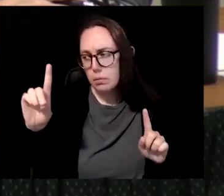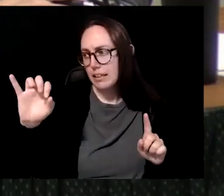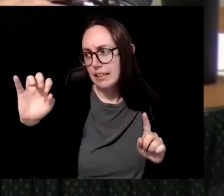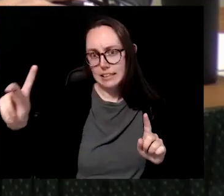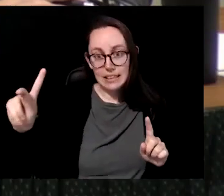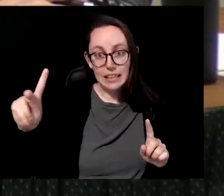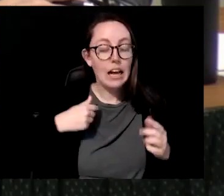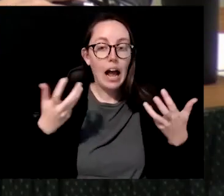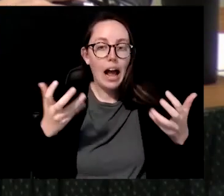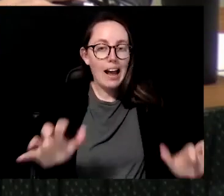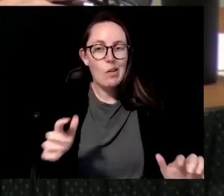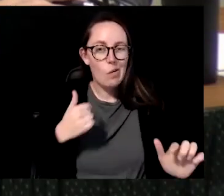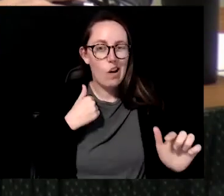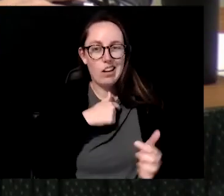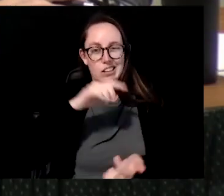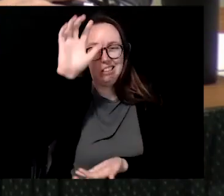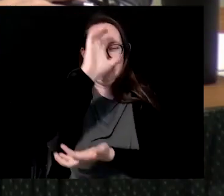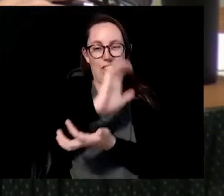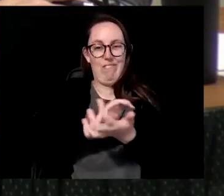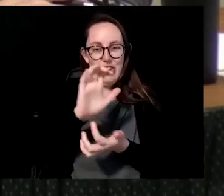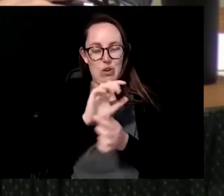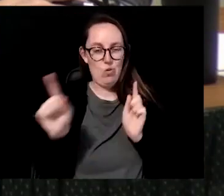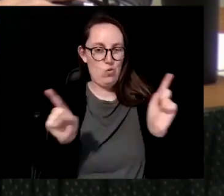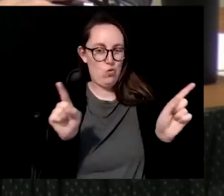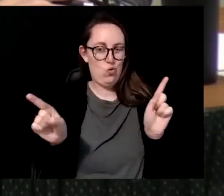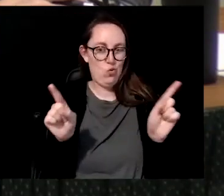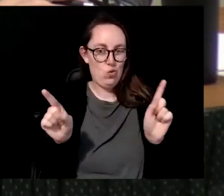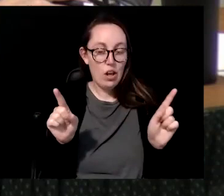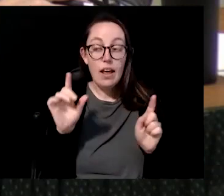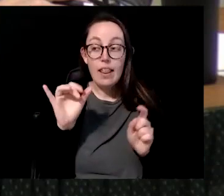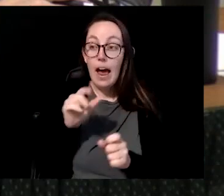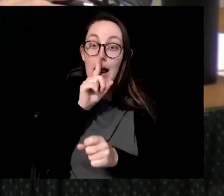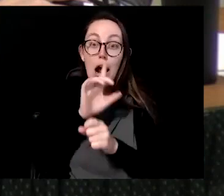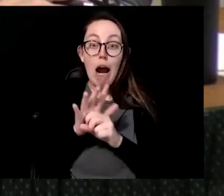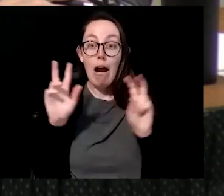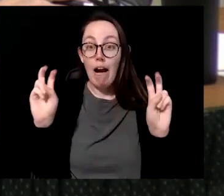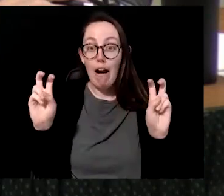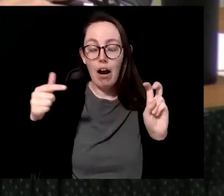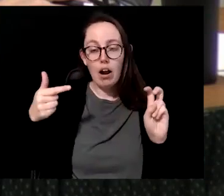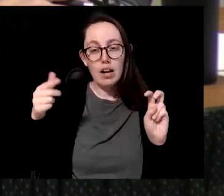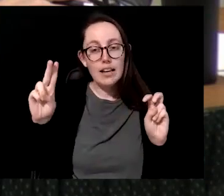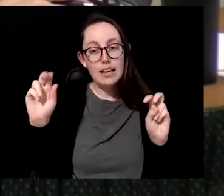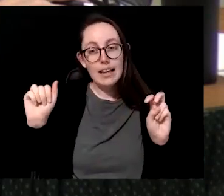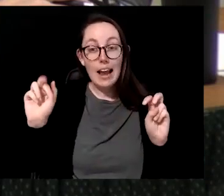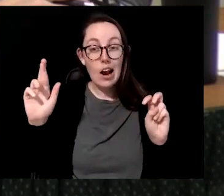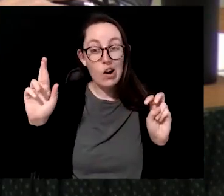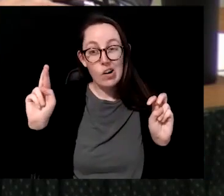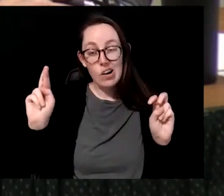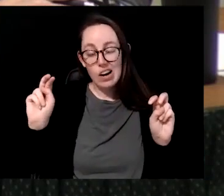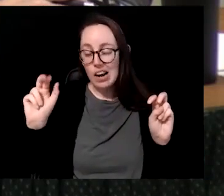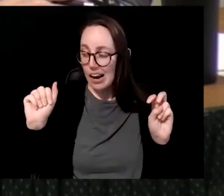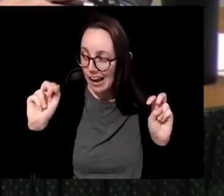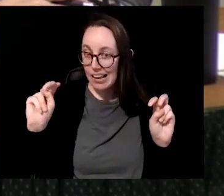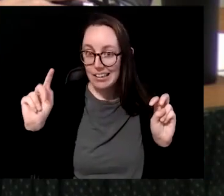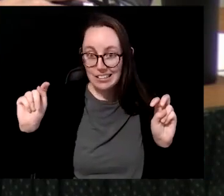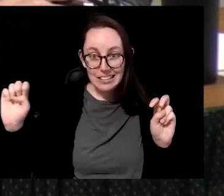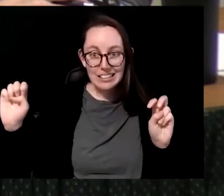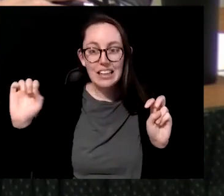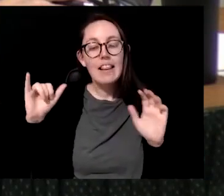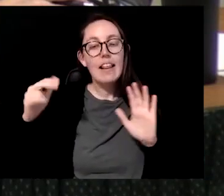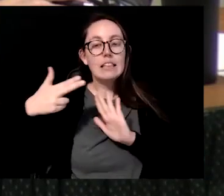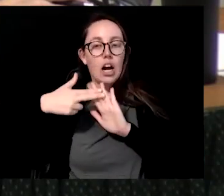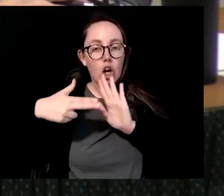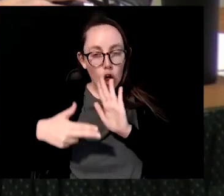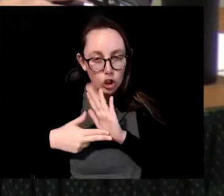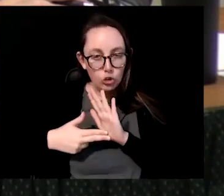two more the guarantee is simply talking about it's kind of it's I mean we can use a different term it's um it's simply a contractual question